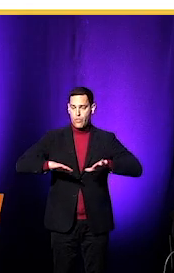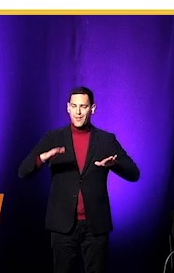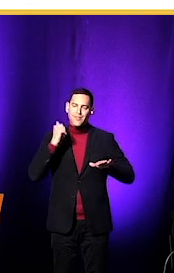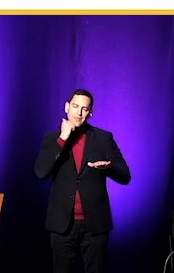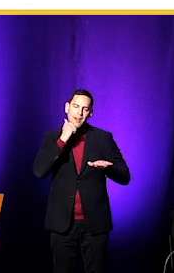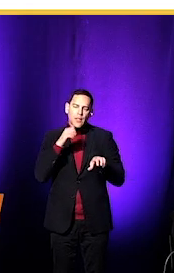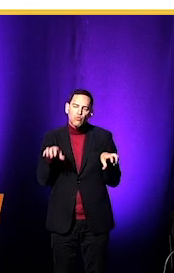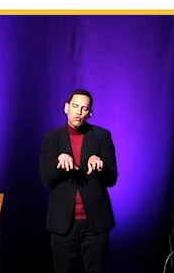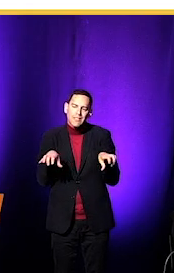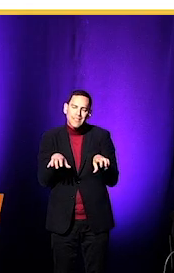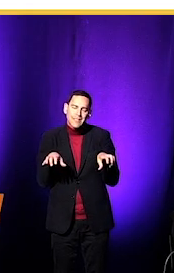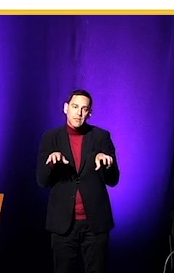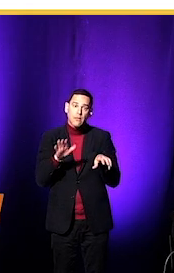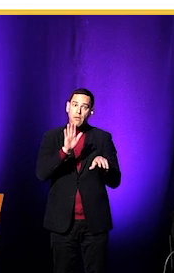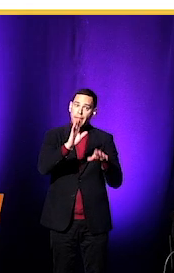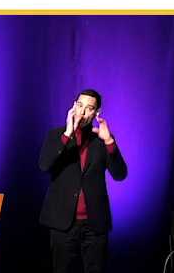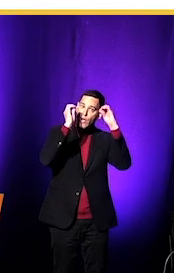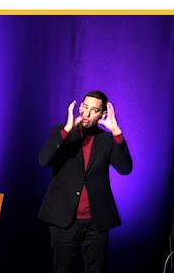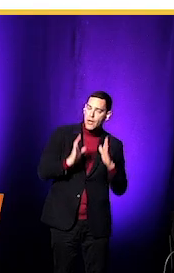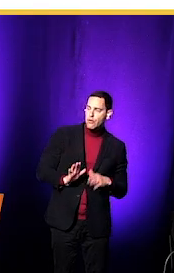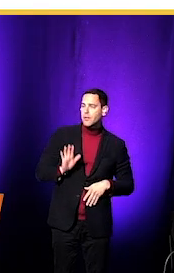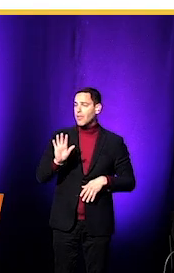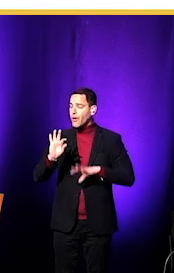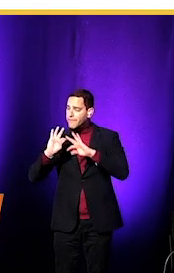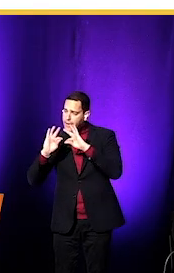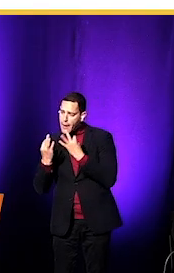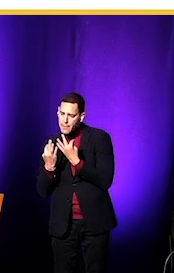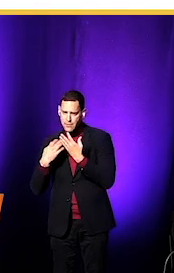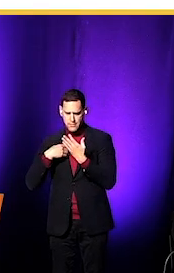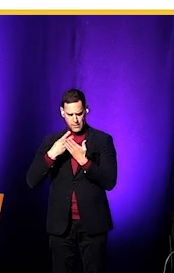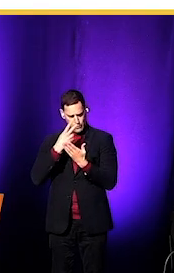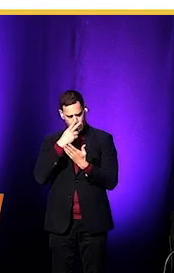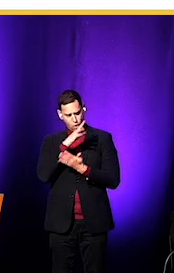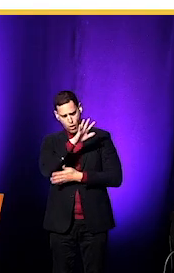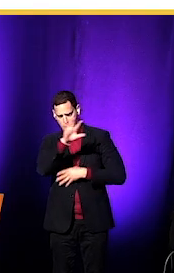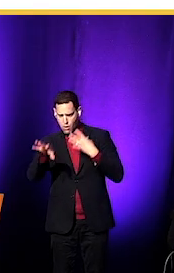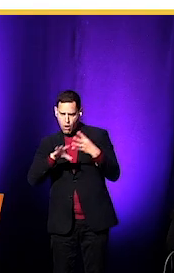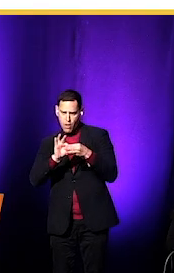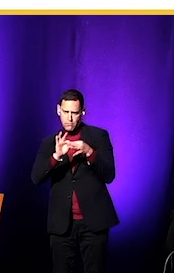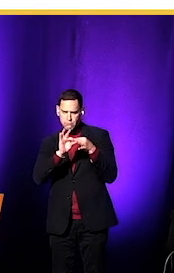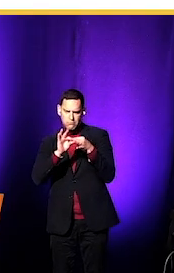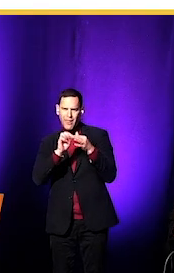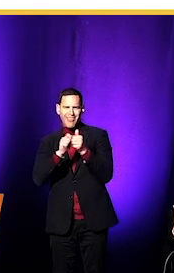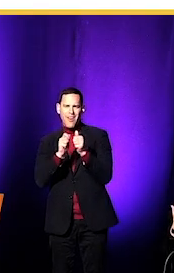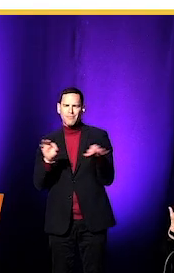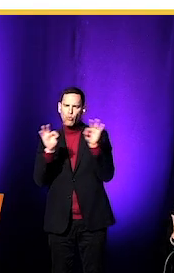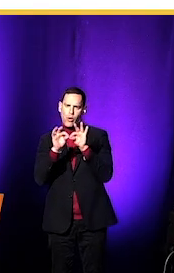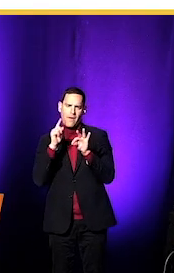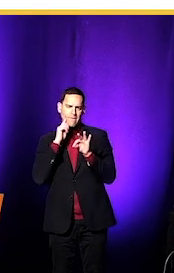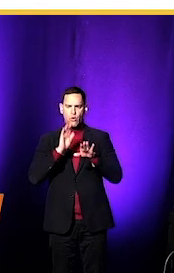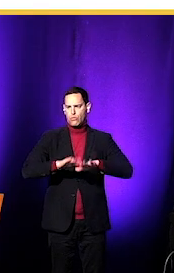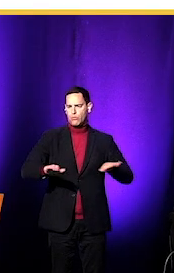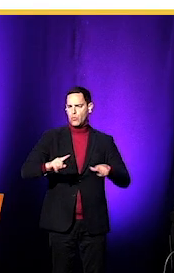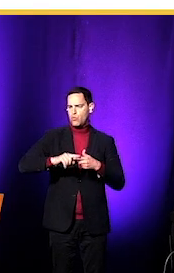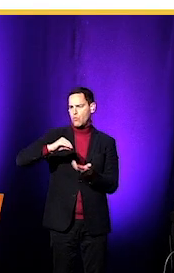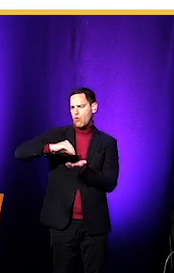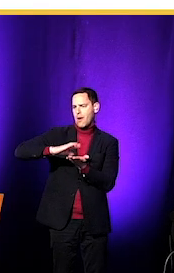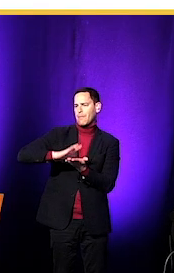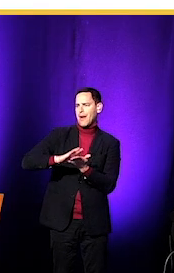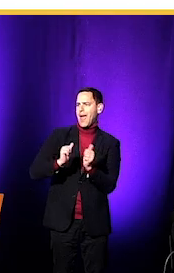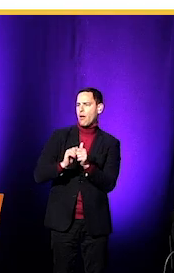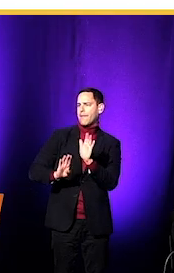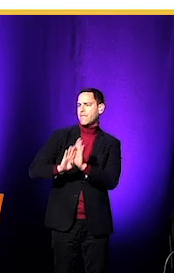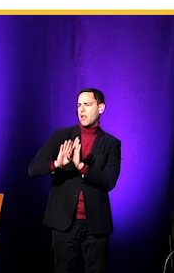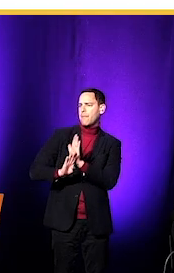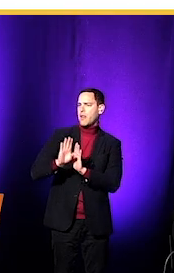as understanding people's everyday lives is essential to learn what matters to them, to document the development of repertoires of